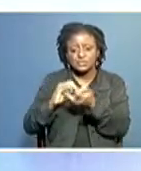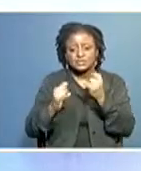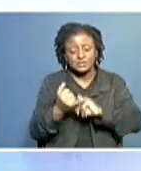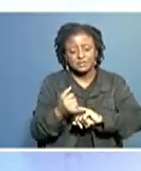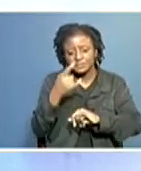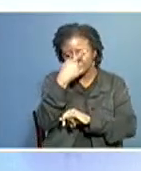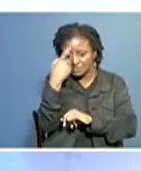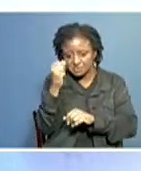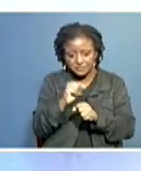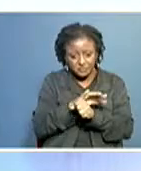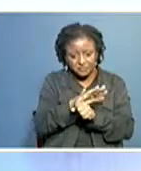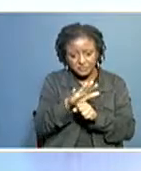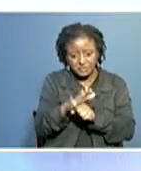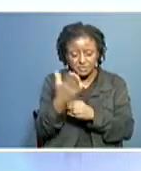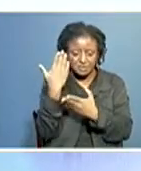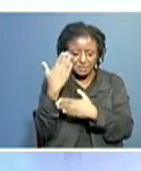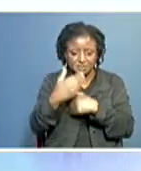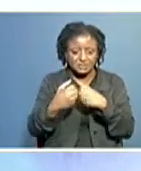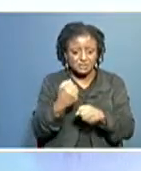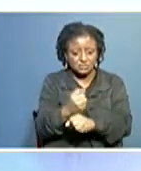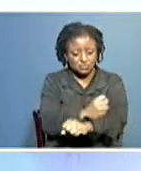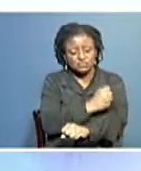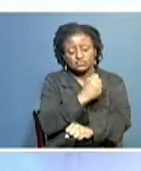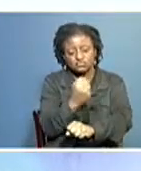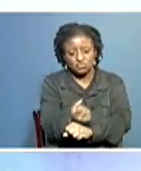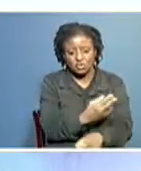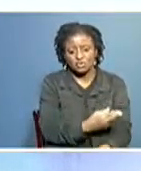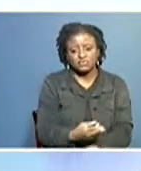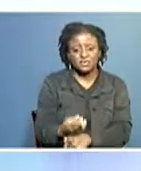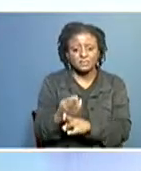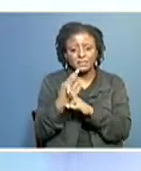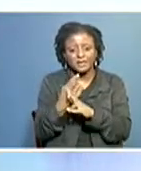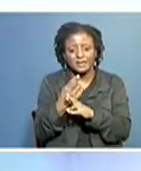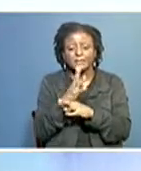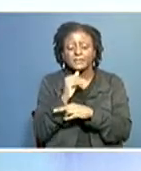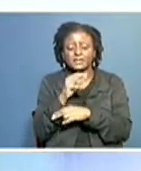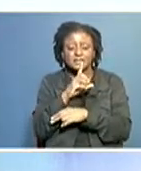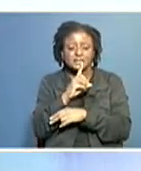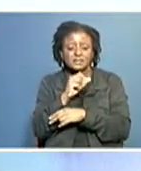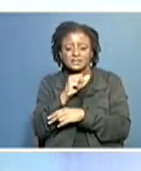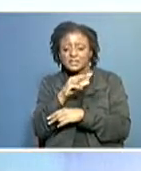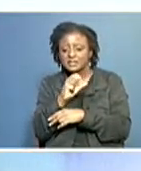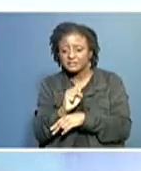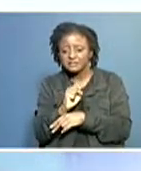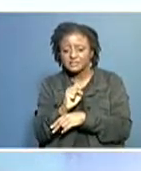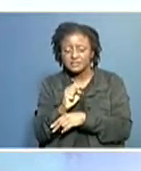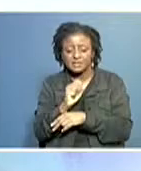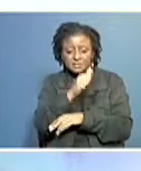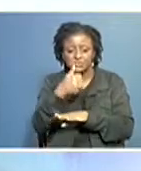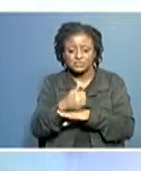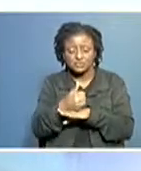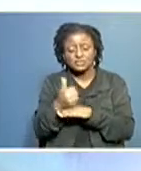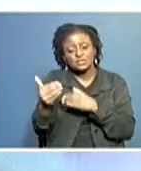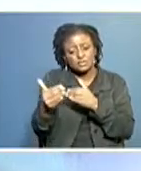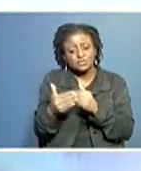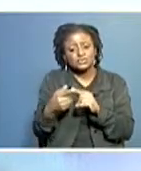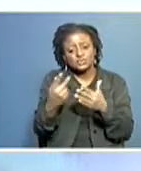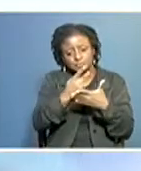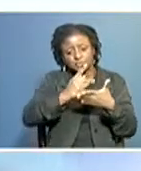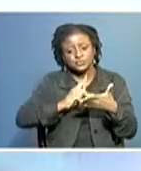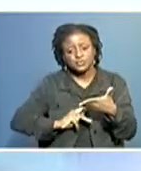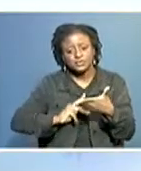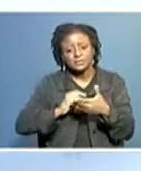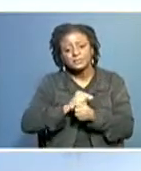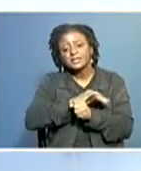pandemic last year, the strong rebound touted by the Davis administration is said to be close to pre-pandemic